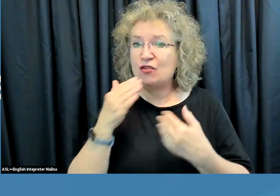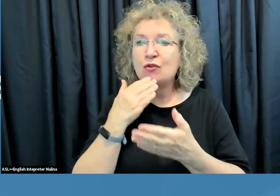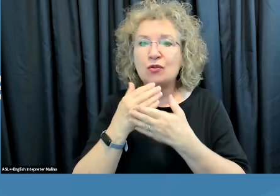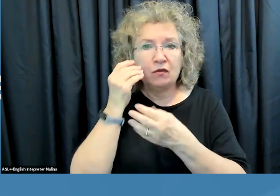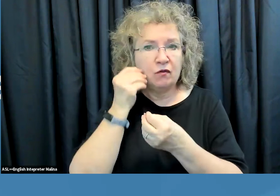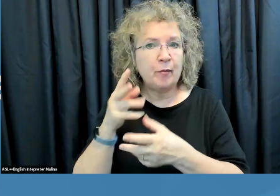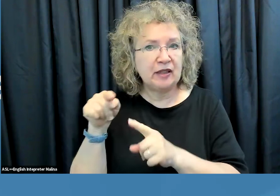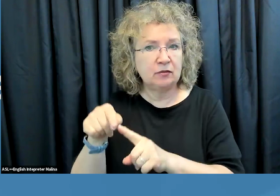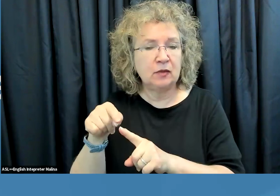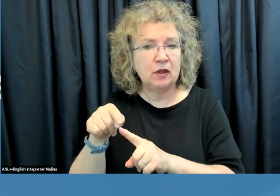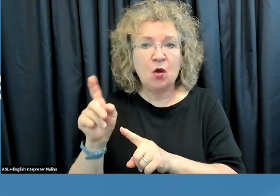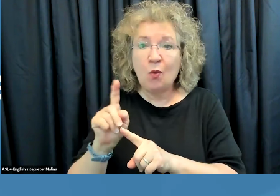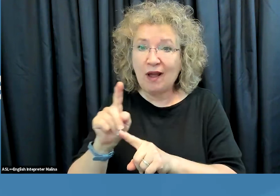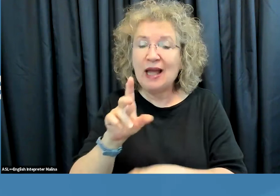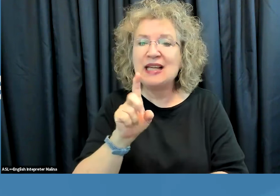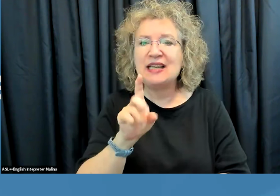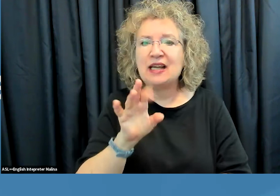at